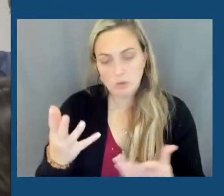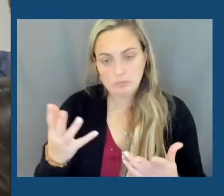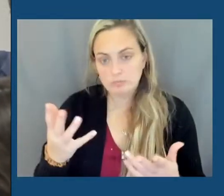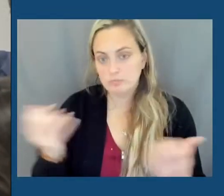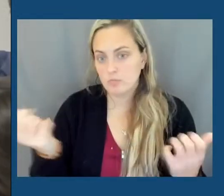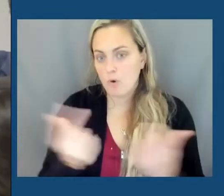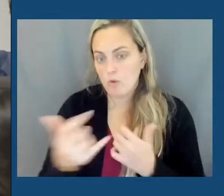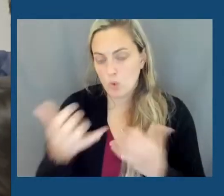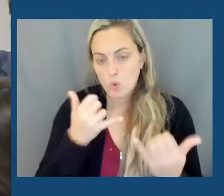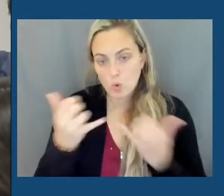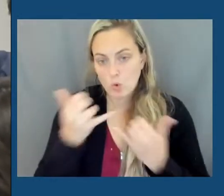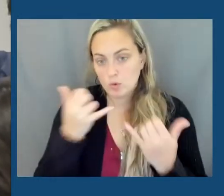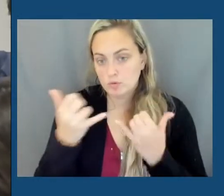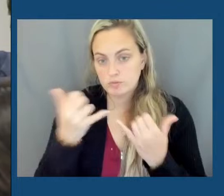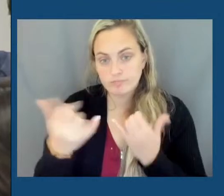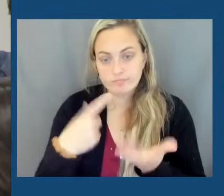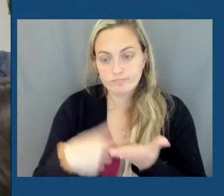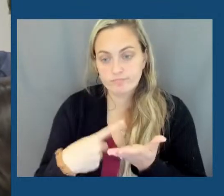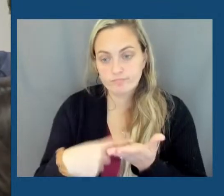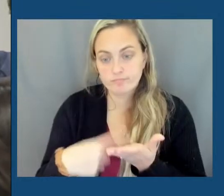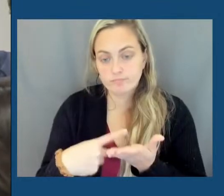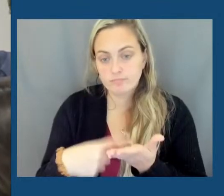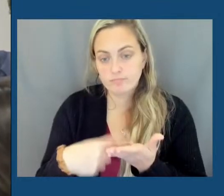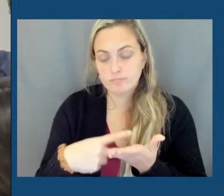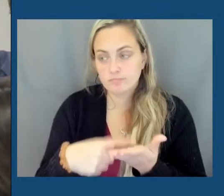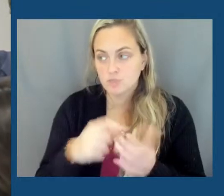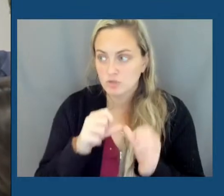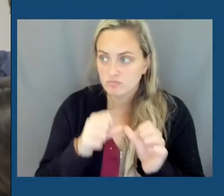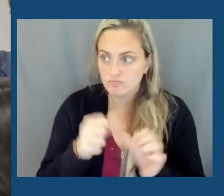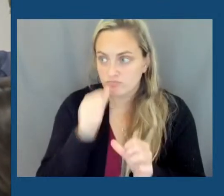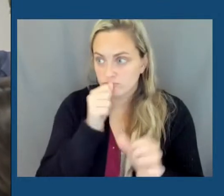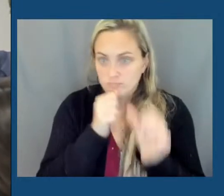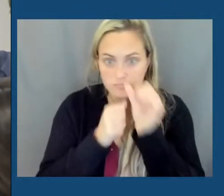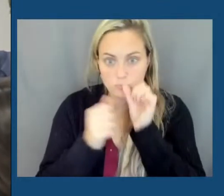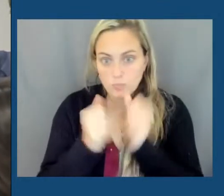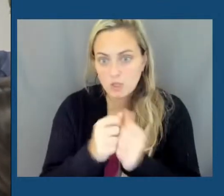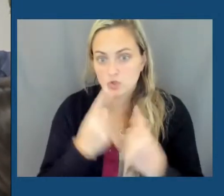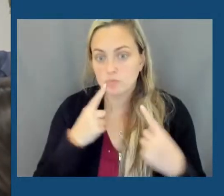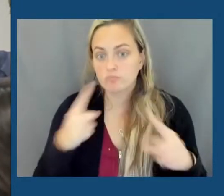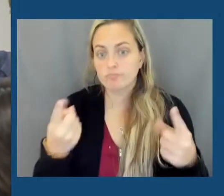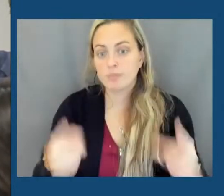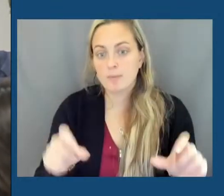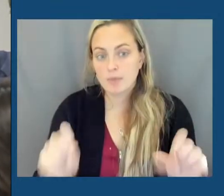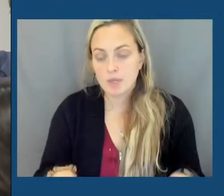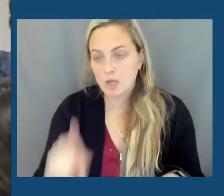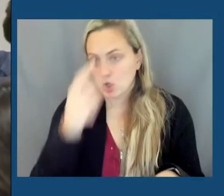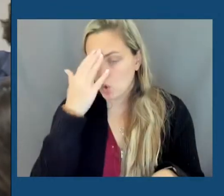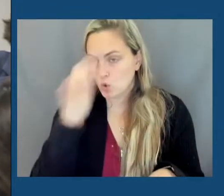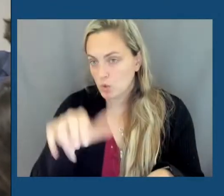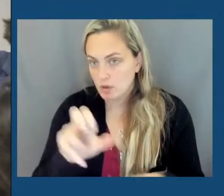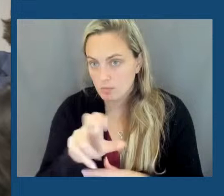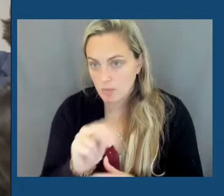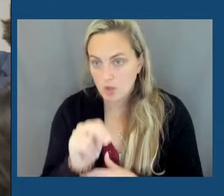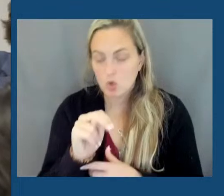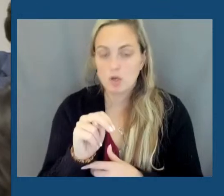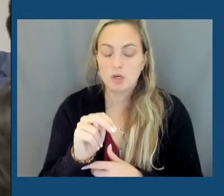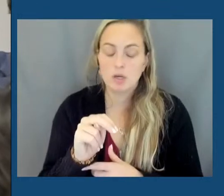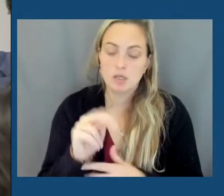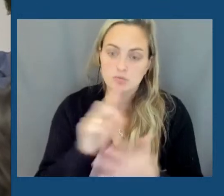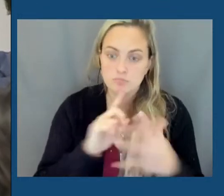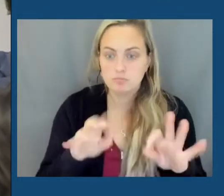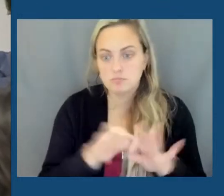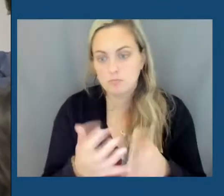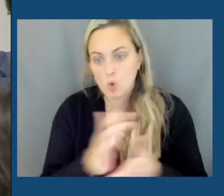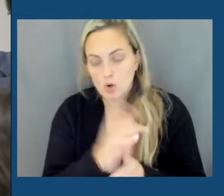calls we had, she was so relentless, saying, I'm going to make this happen. I know you need Micron. I know this is such a priority of yours. And it